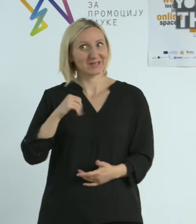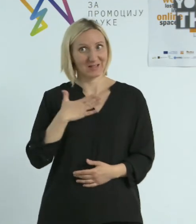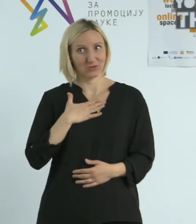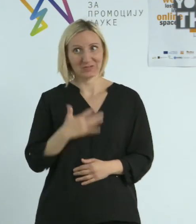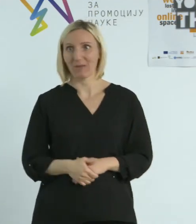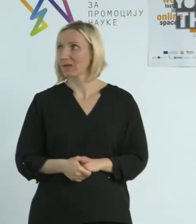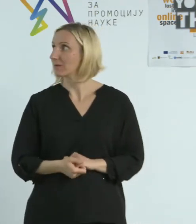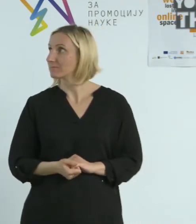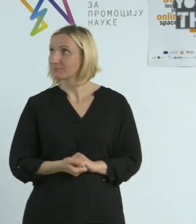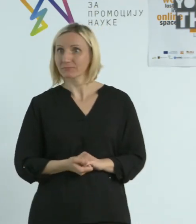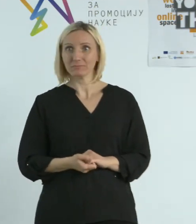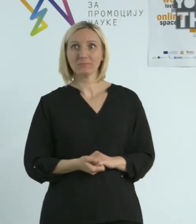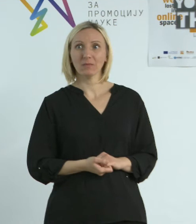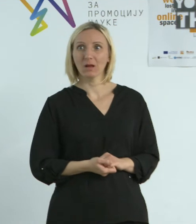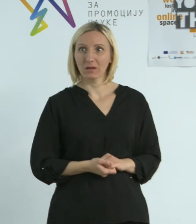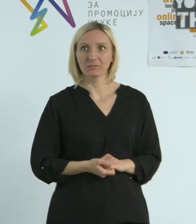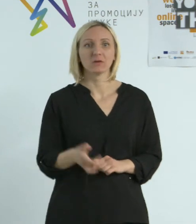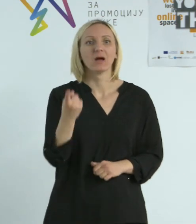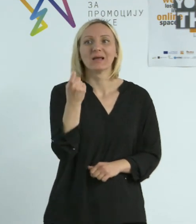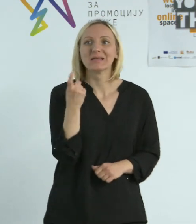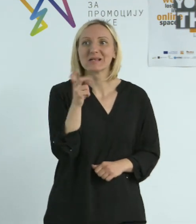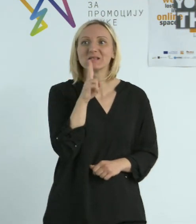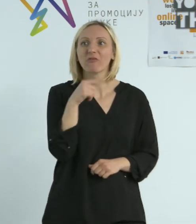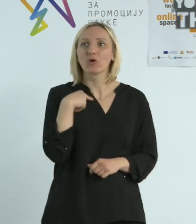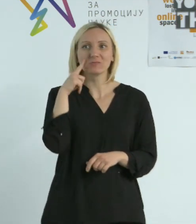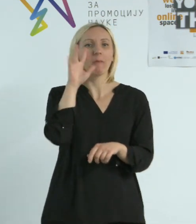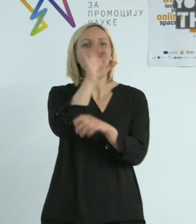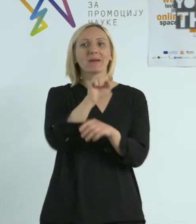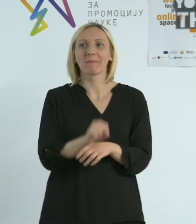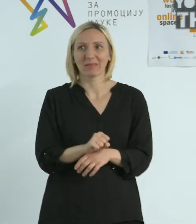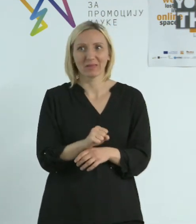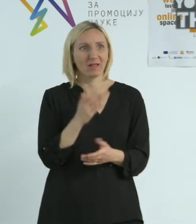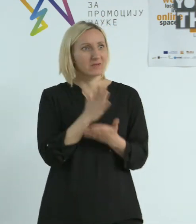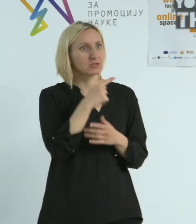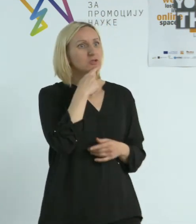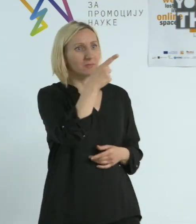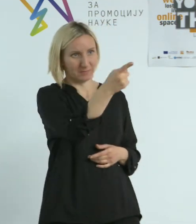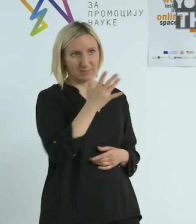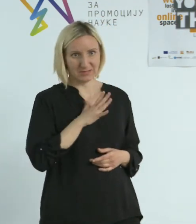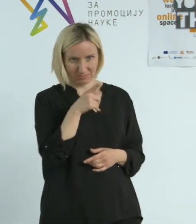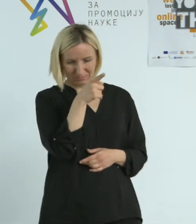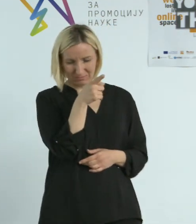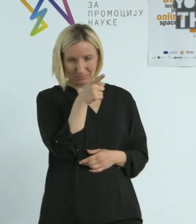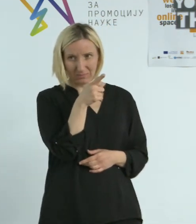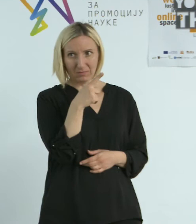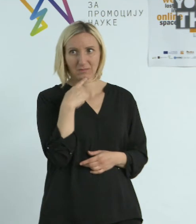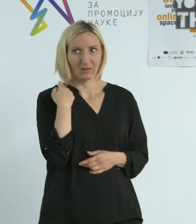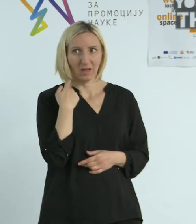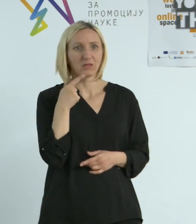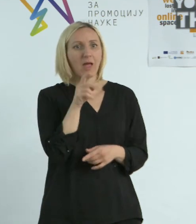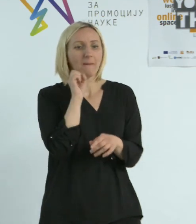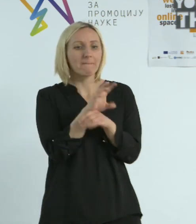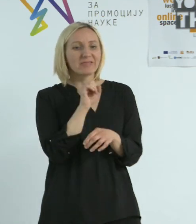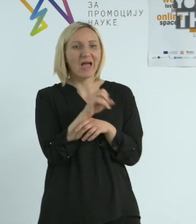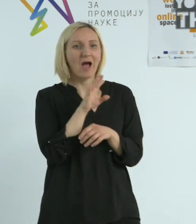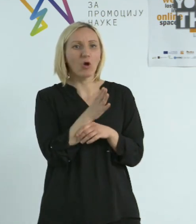The challenges we noticed through this process is, of course, what Mr. Atwell was mentioning, the pedagogical approach and